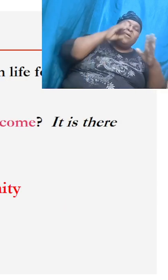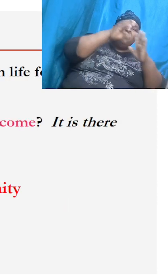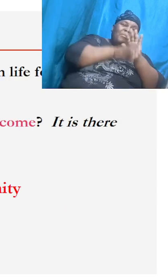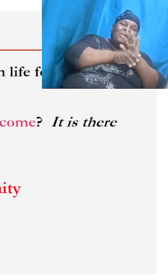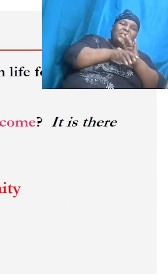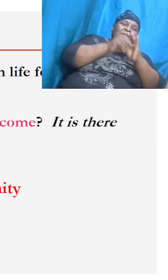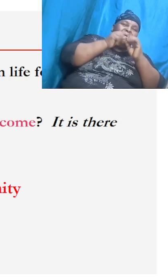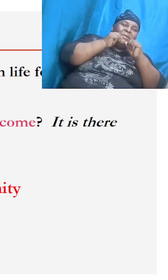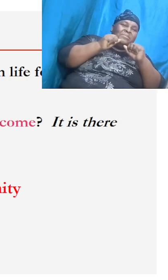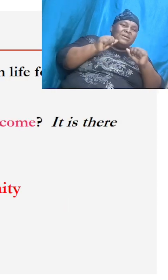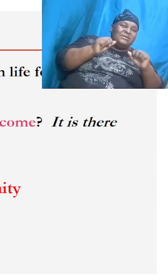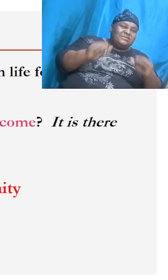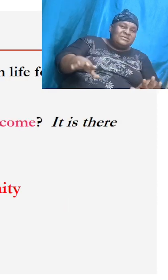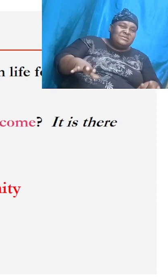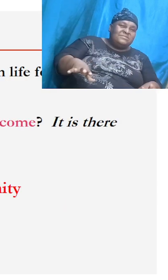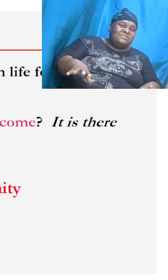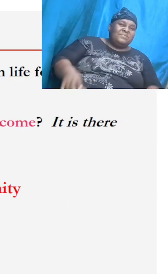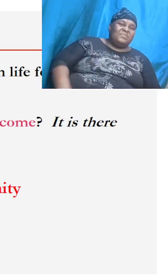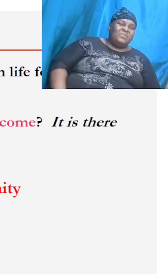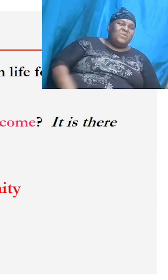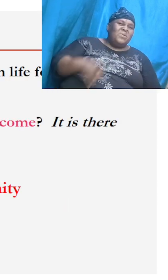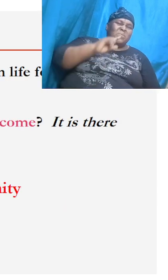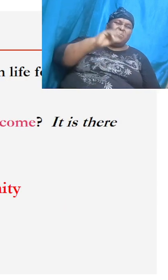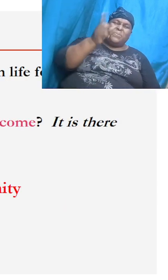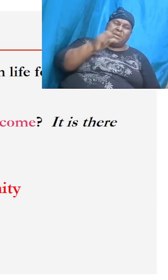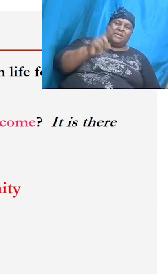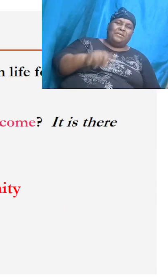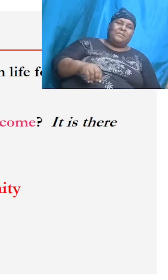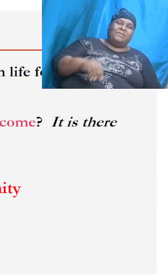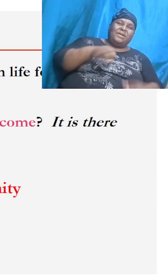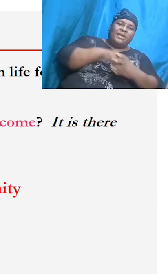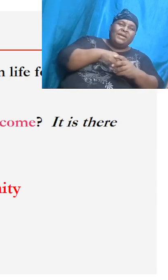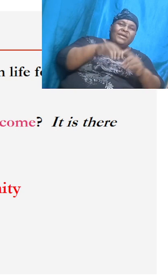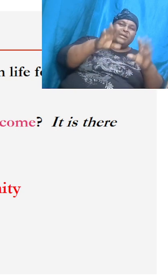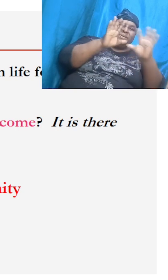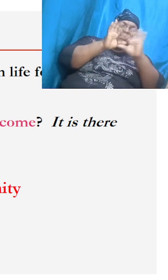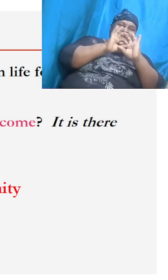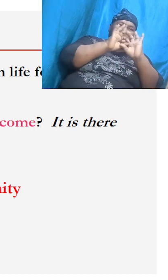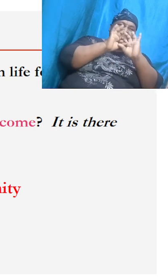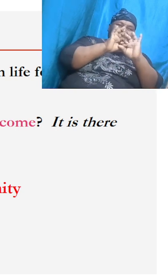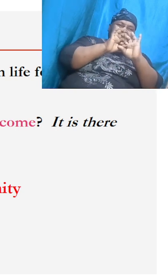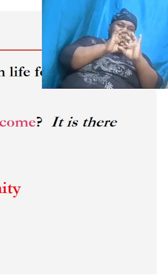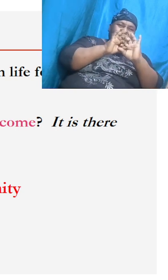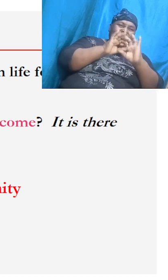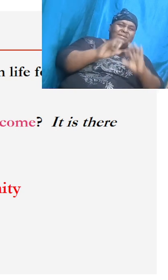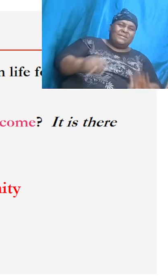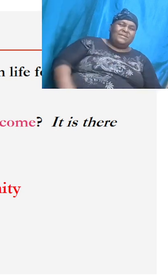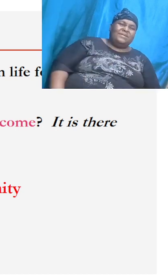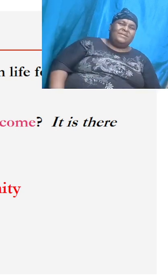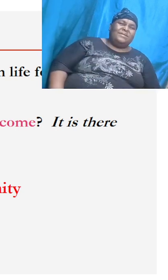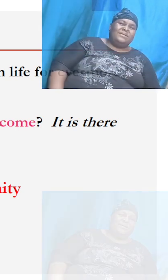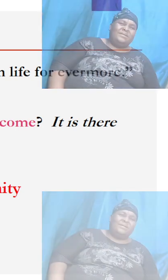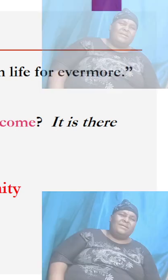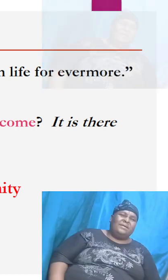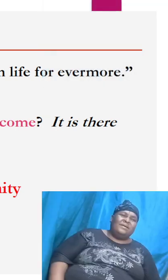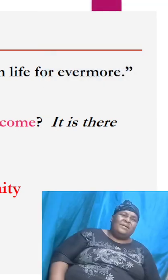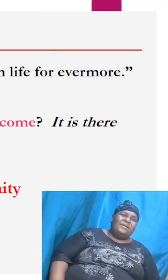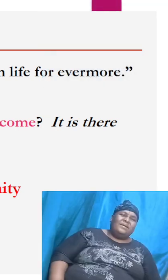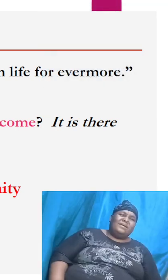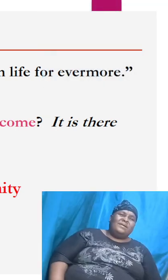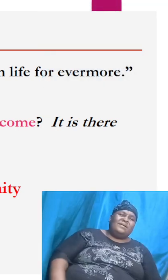Where does the Lord command the blessing? In unity. Notice the Lord didn't just say blessing,